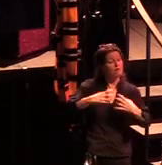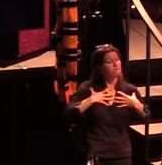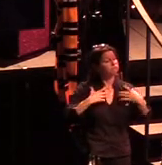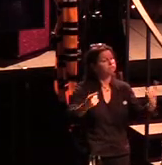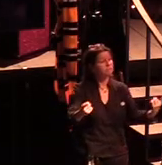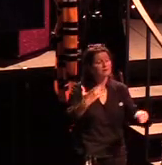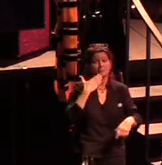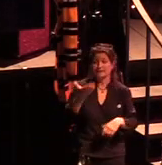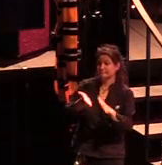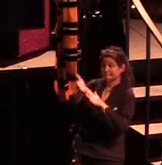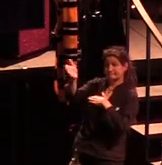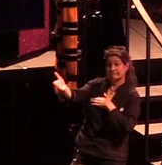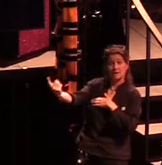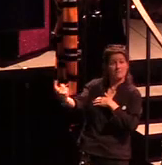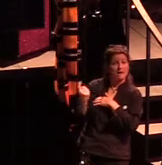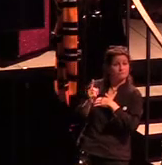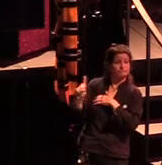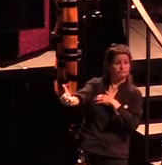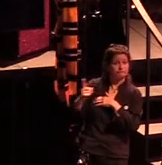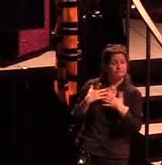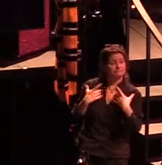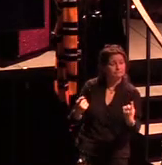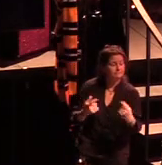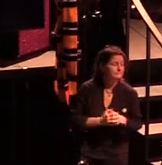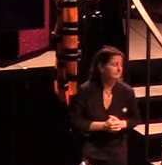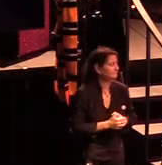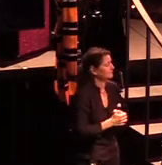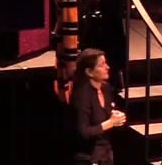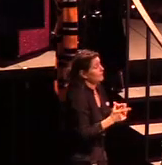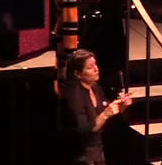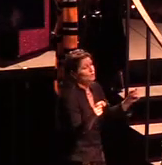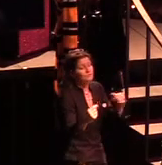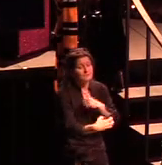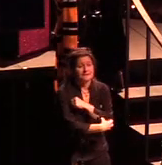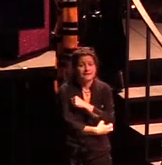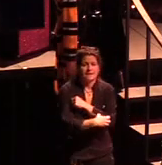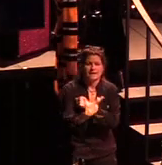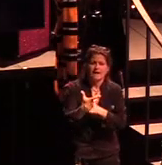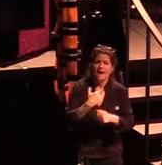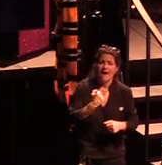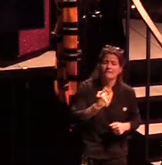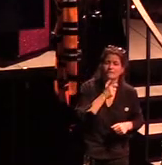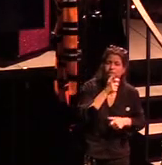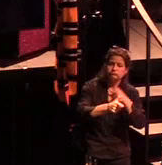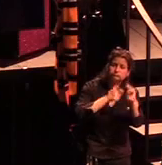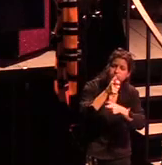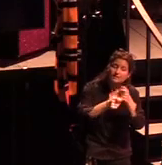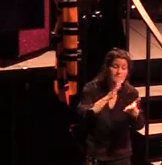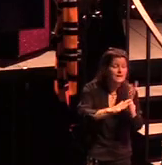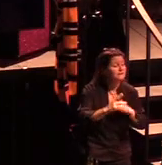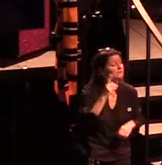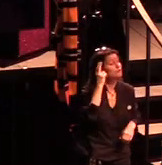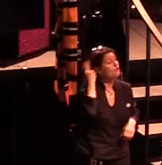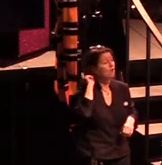don't go out if you need to and come back in at any time sausage biscuit and having Tourette's means I'm neurologically incapable of